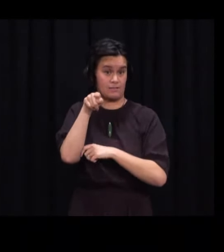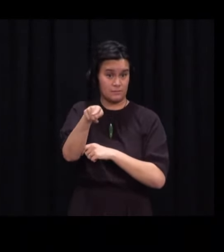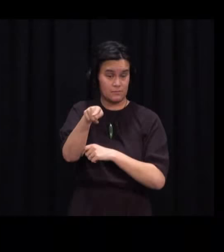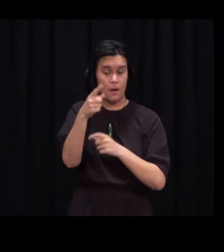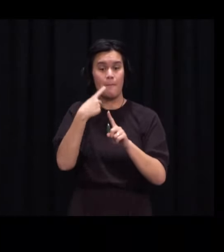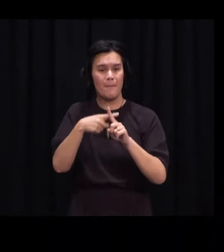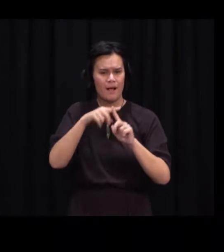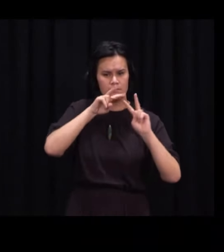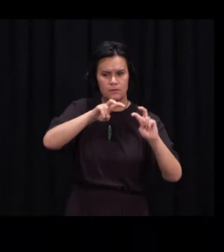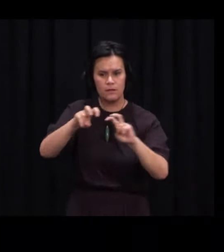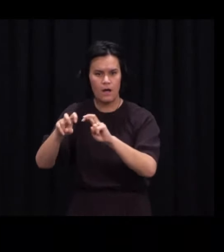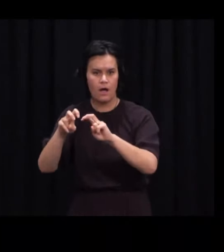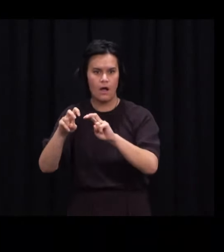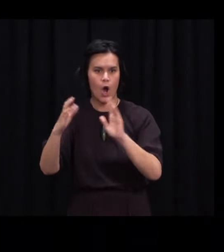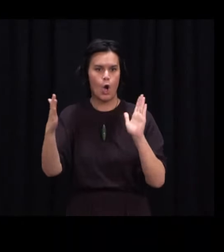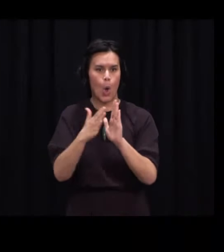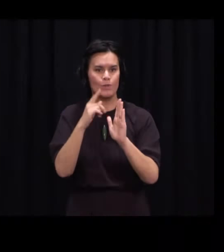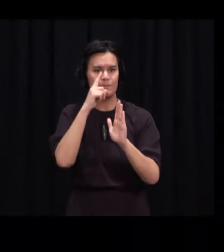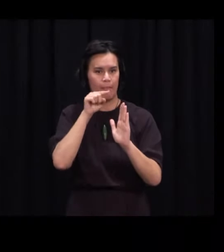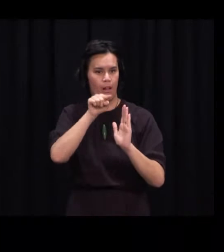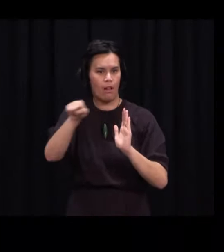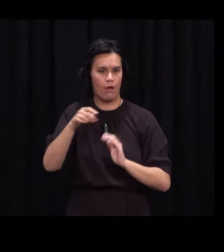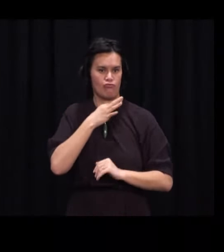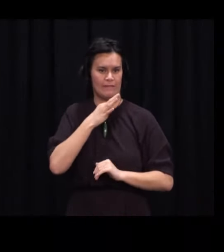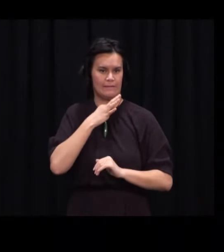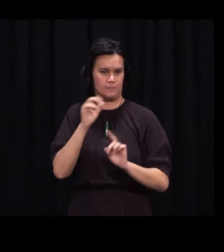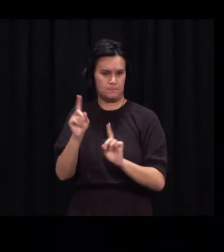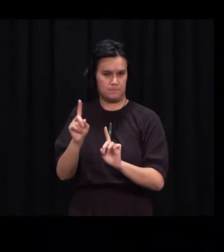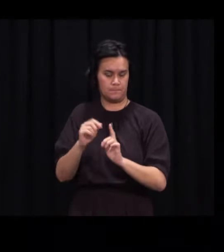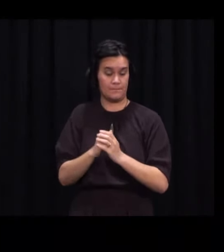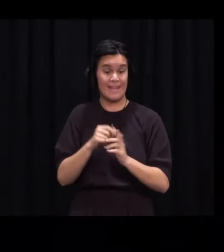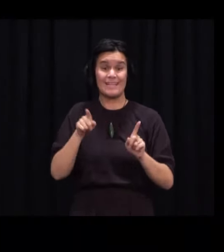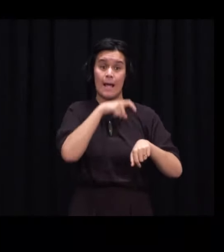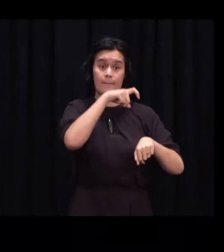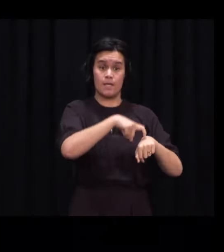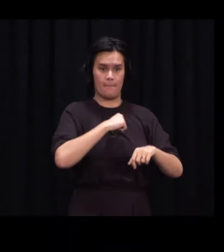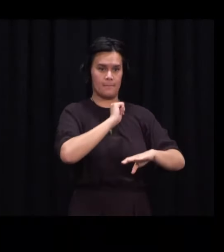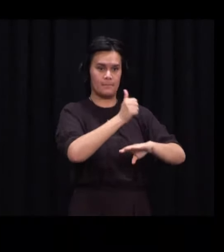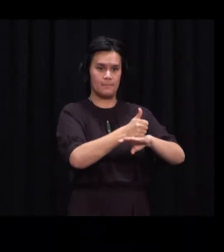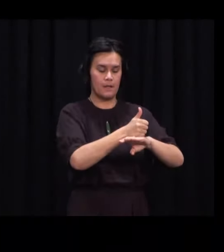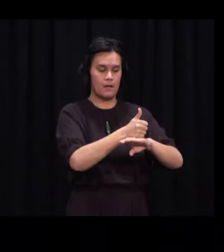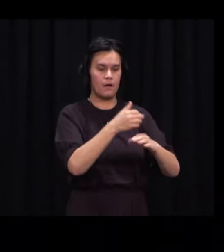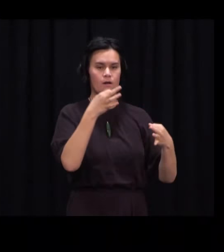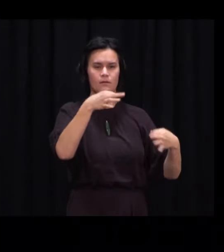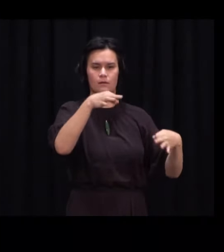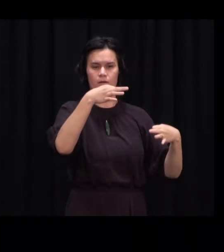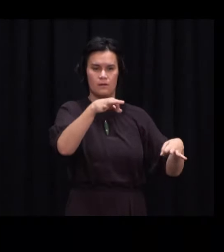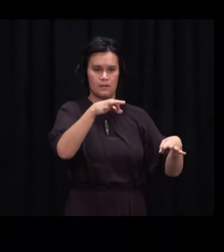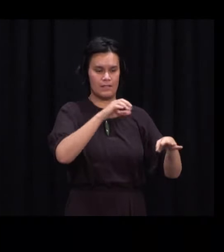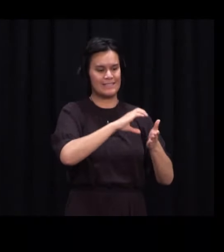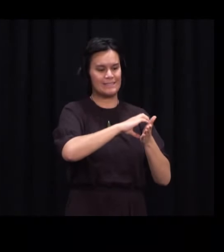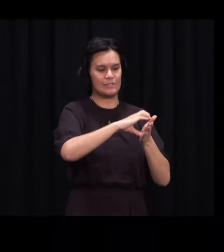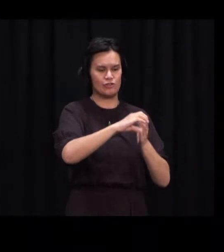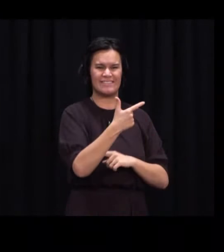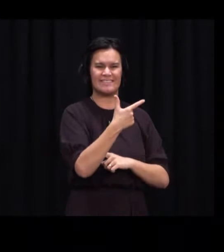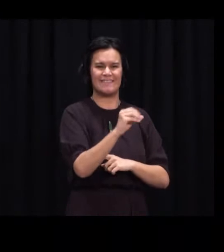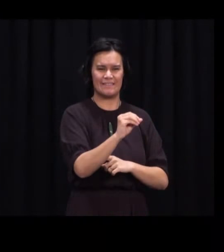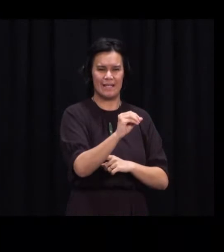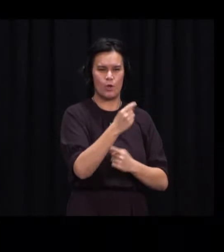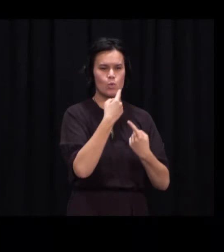place, I am going to put in place a Section 70 notice, which will place some requirements on people who live in an area north